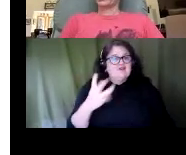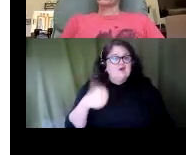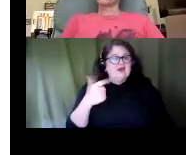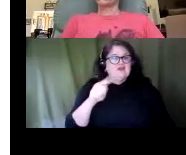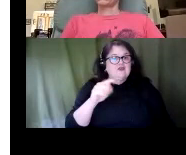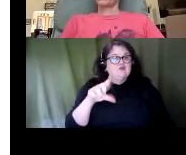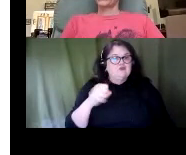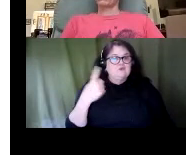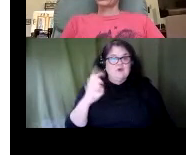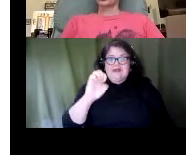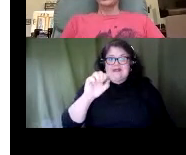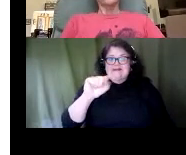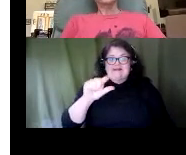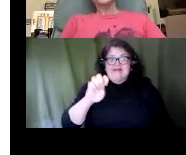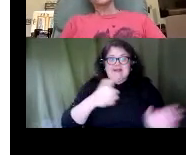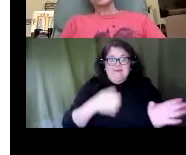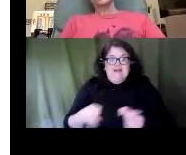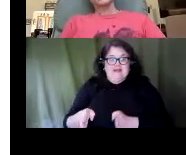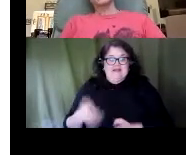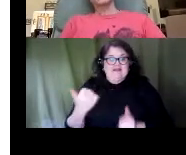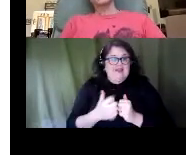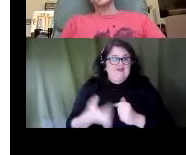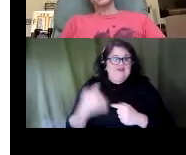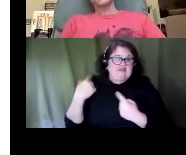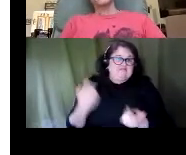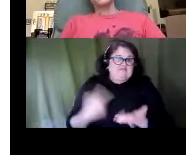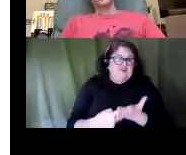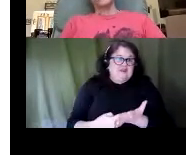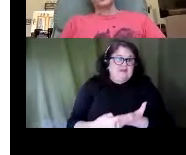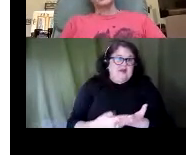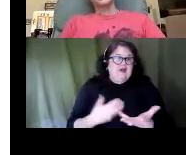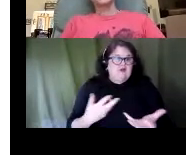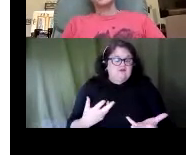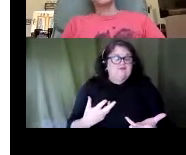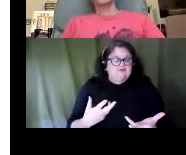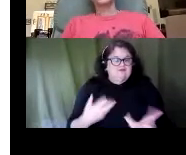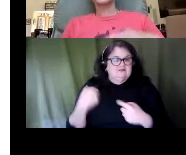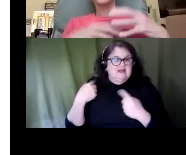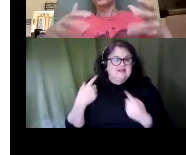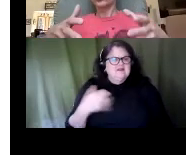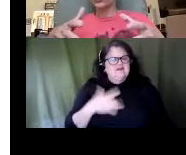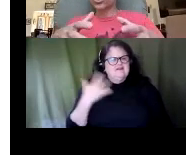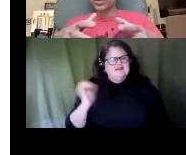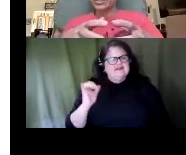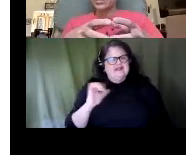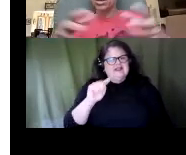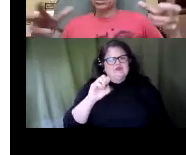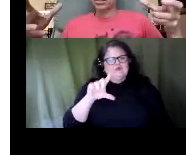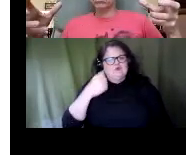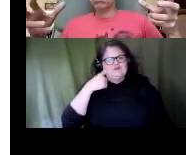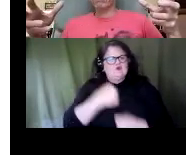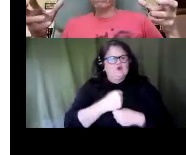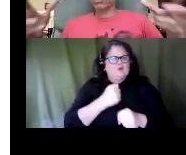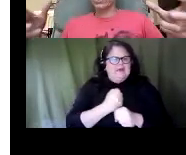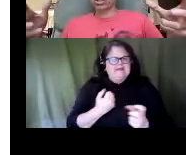estate planning, which everything I've talked about so far has been what feels like tools for creating